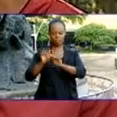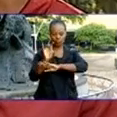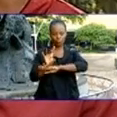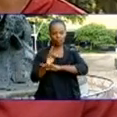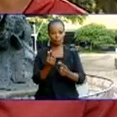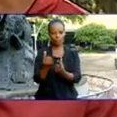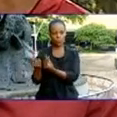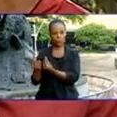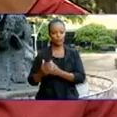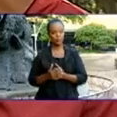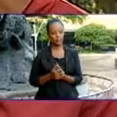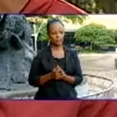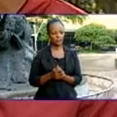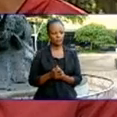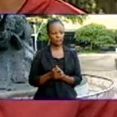counseling, we